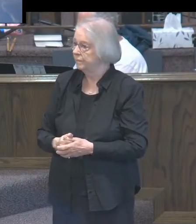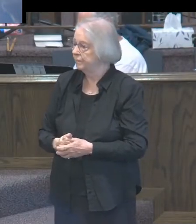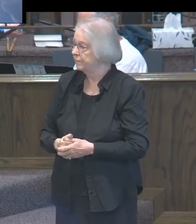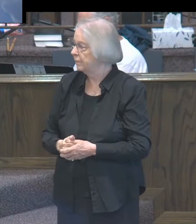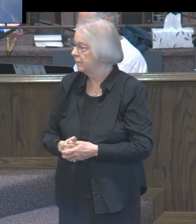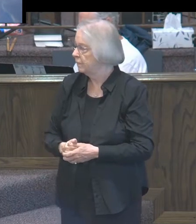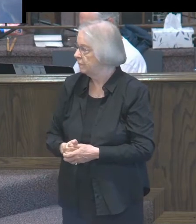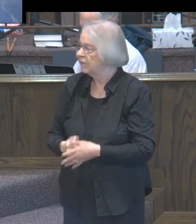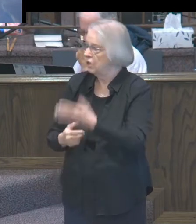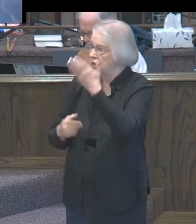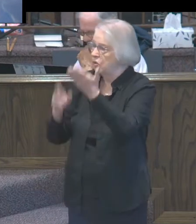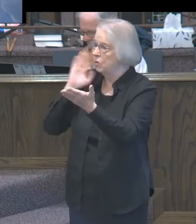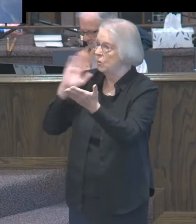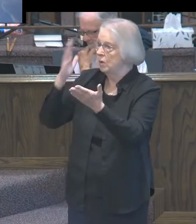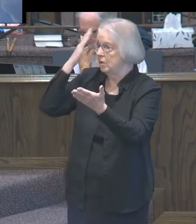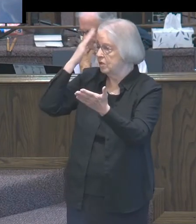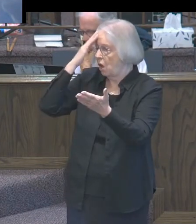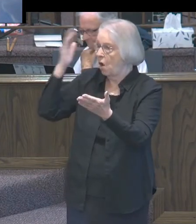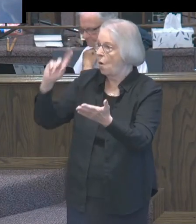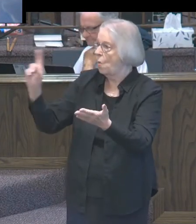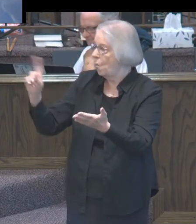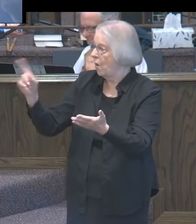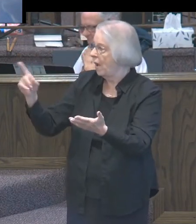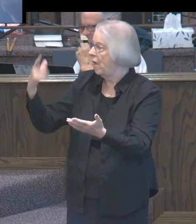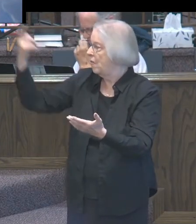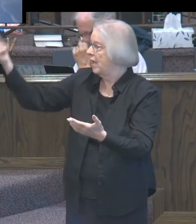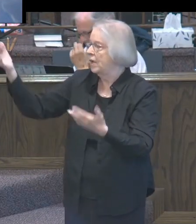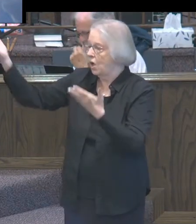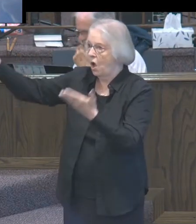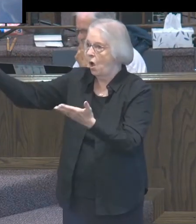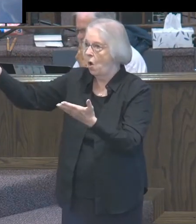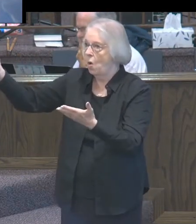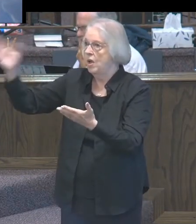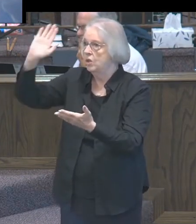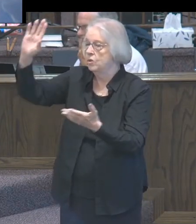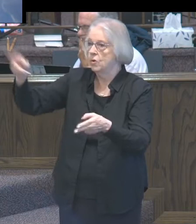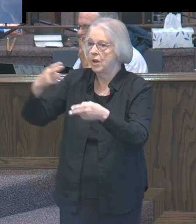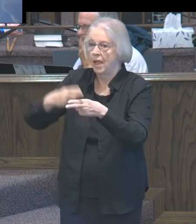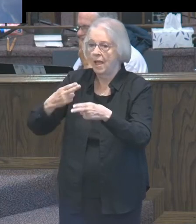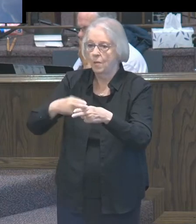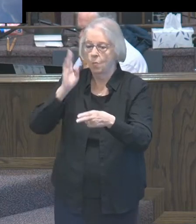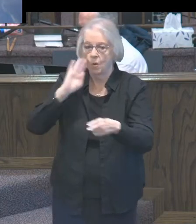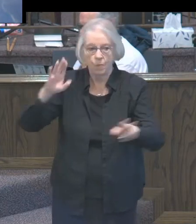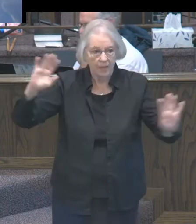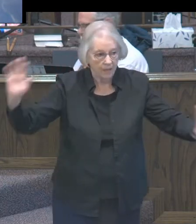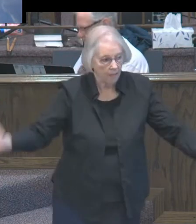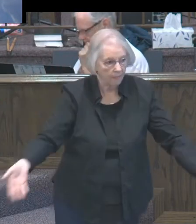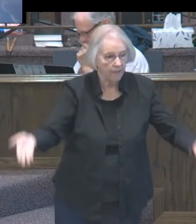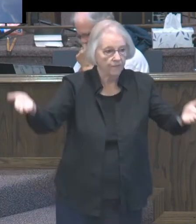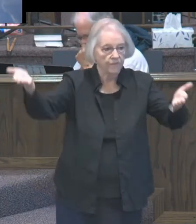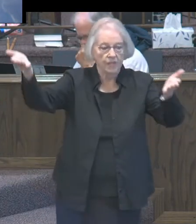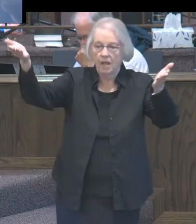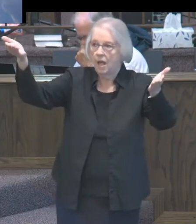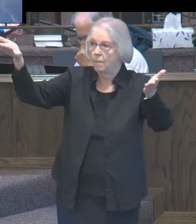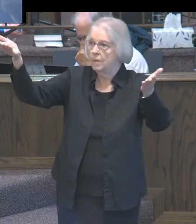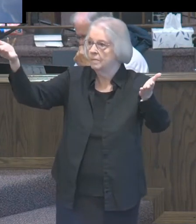and that he would know that you will be exalted in the earth. And so, God, we pray for others